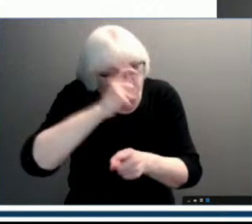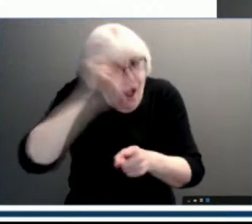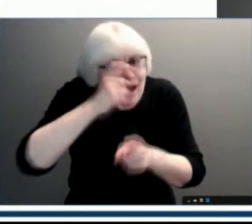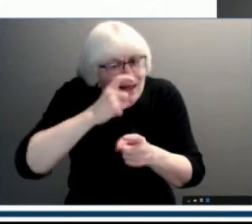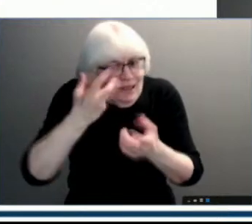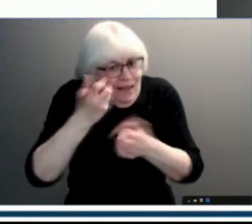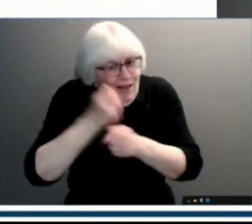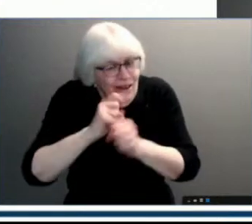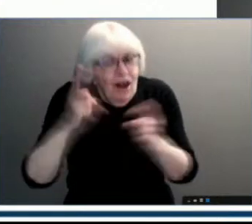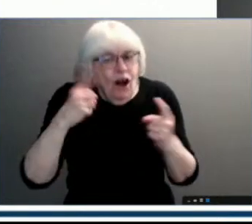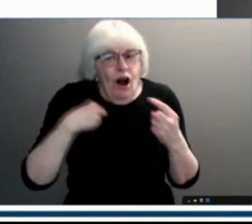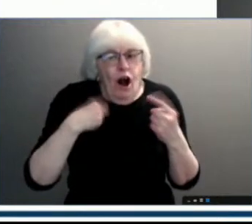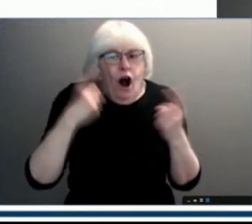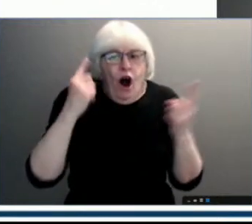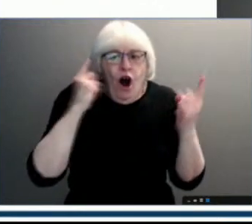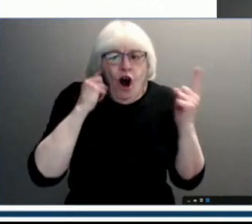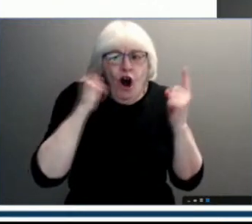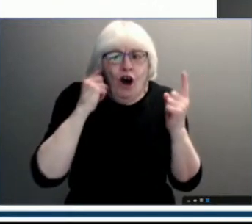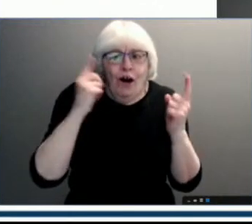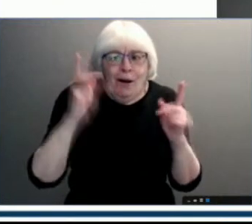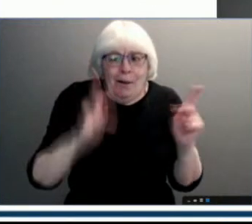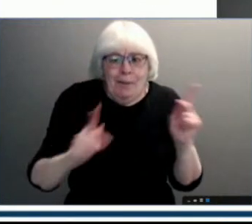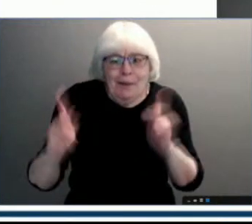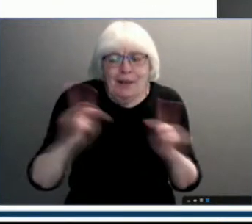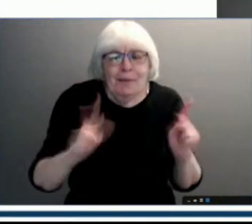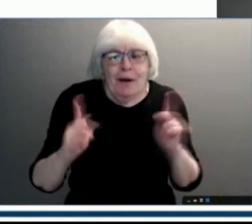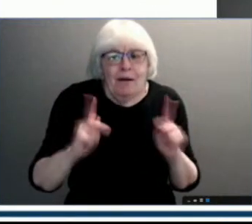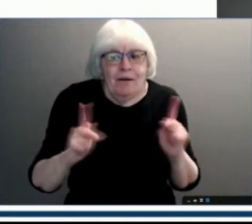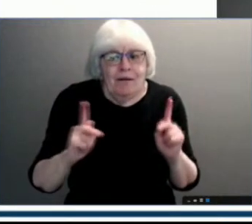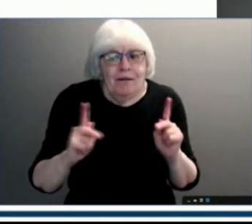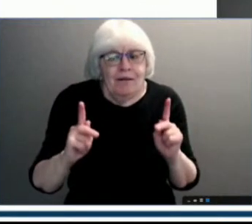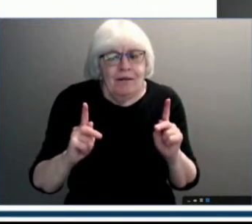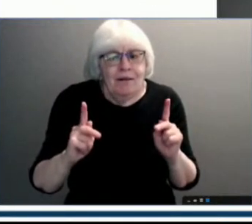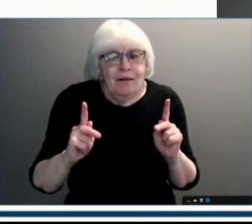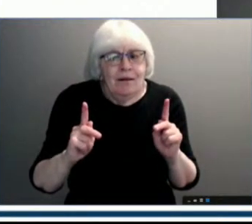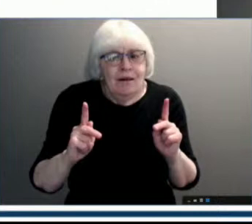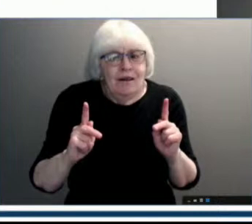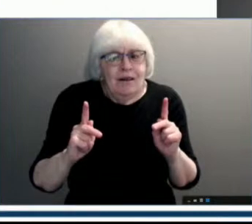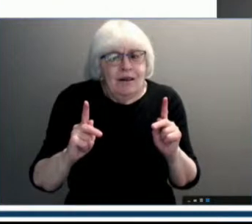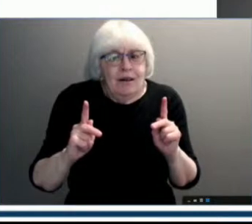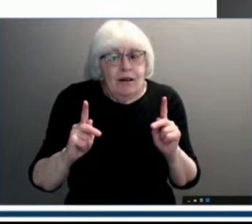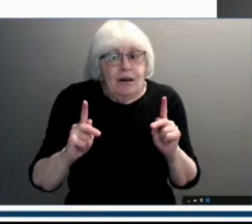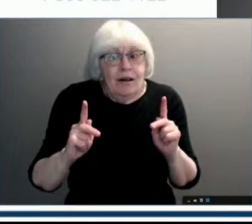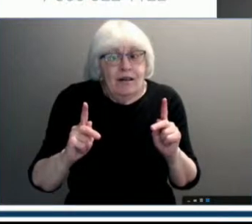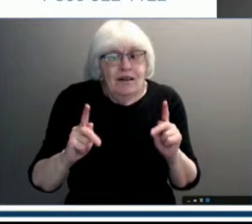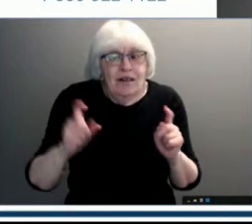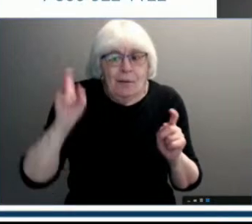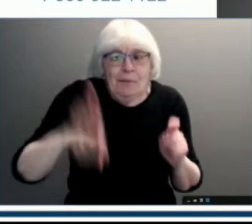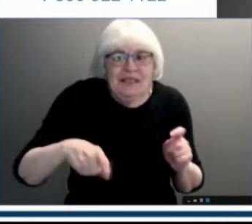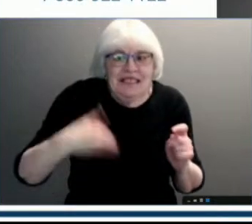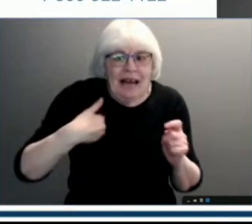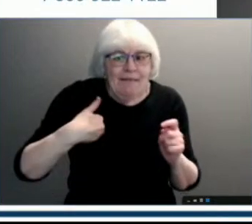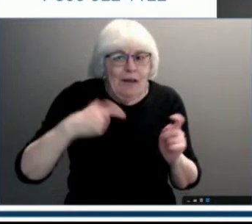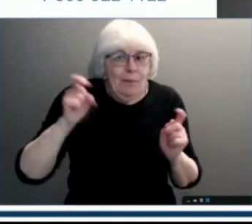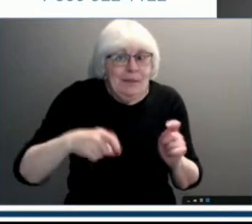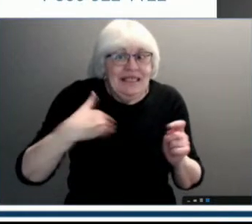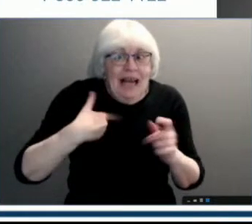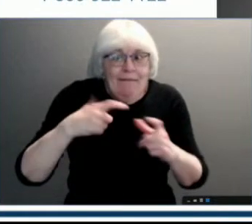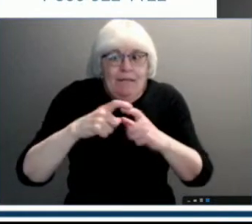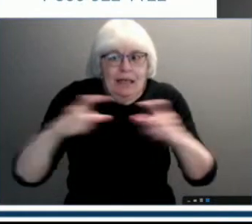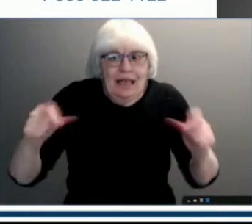people, we've created a dependence on rapid test kits, and too many people are relying on